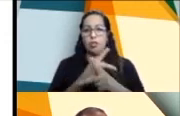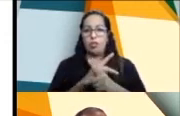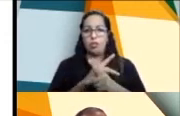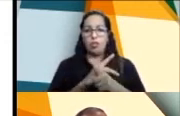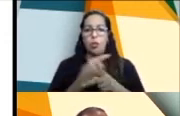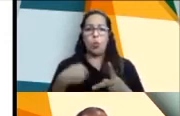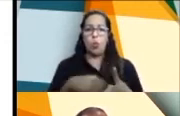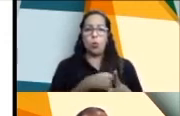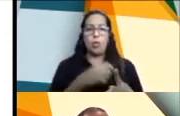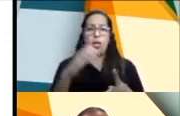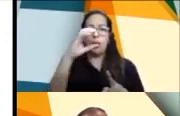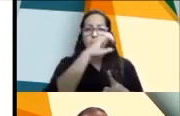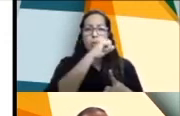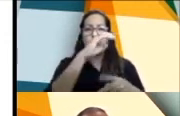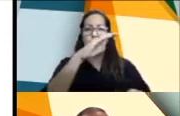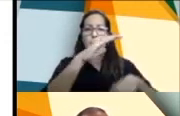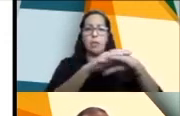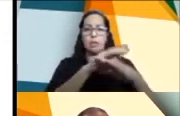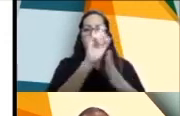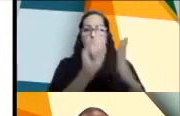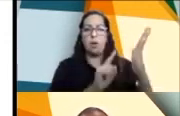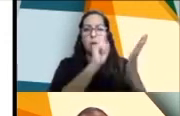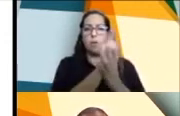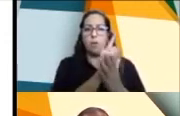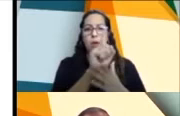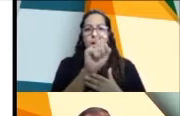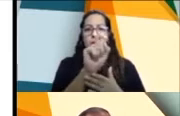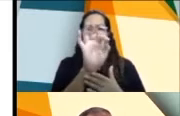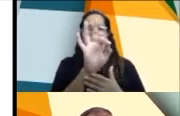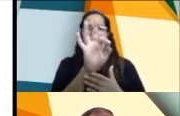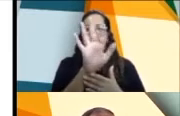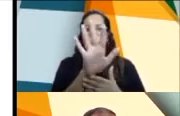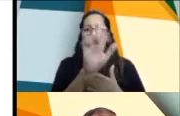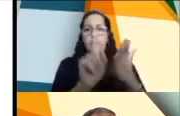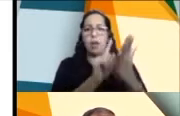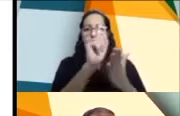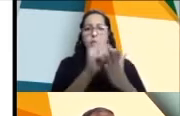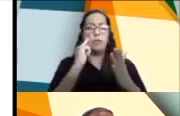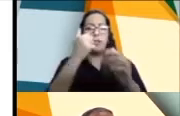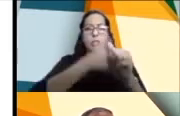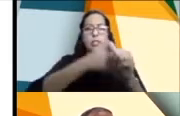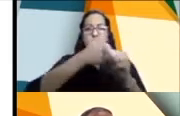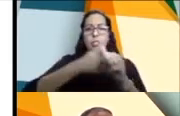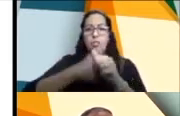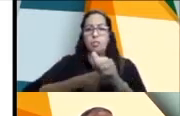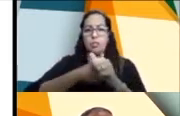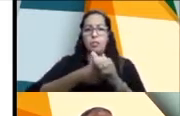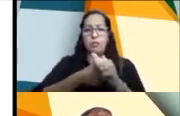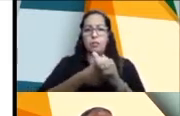assumed a maximum amount of 195 hours for each of these resources,